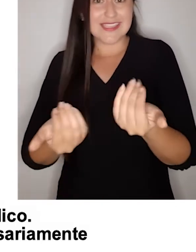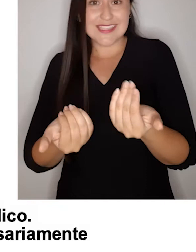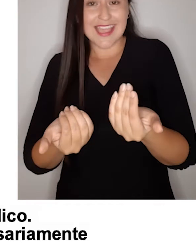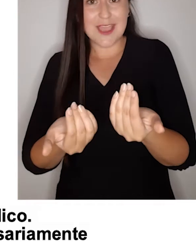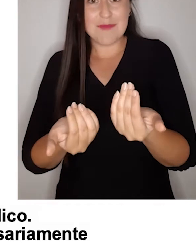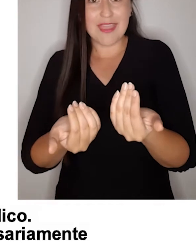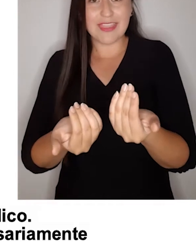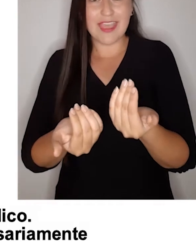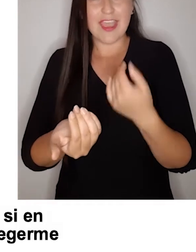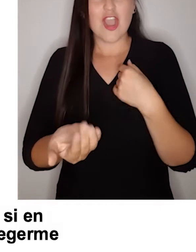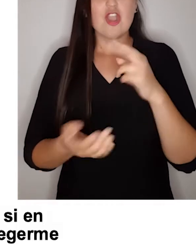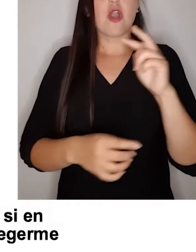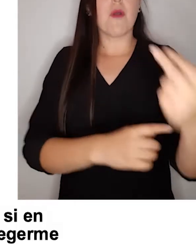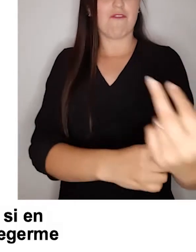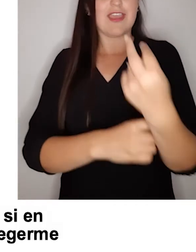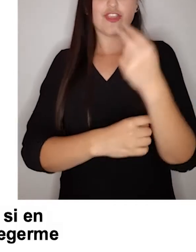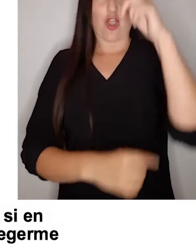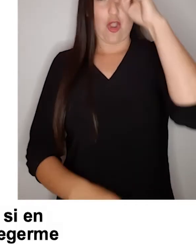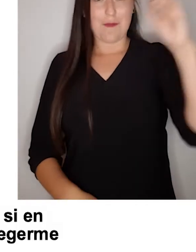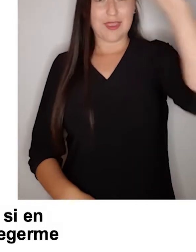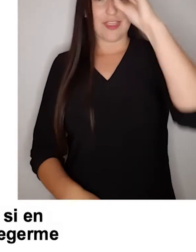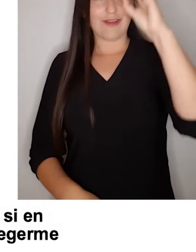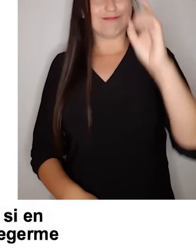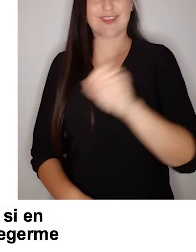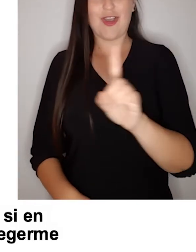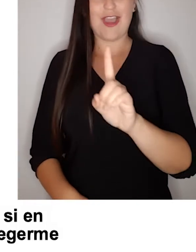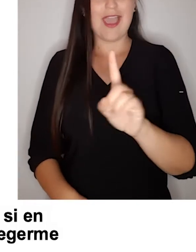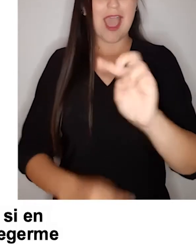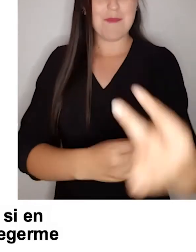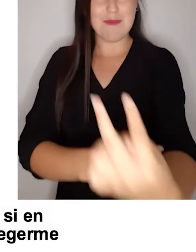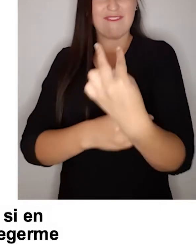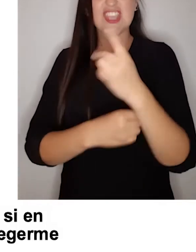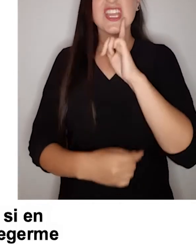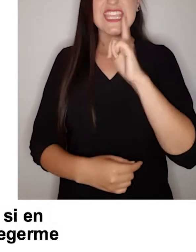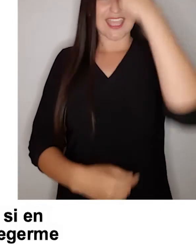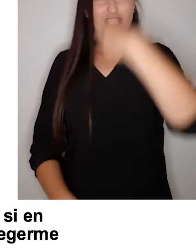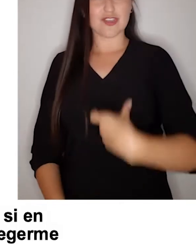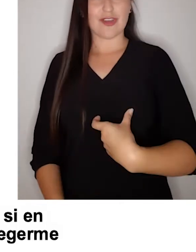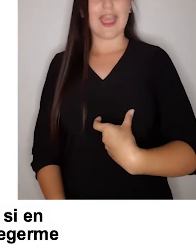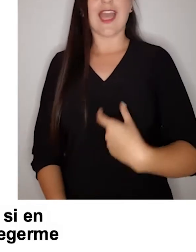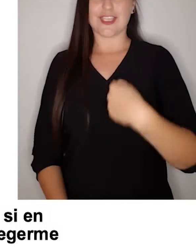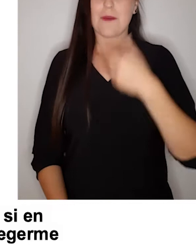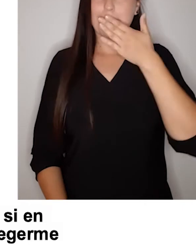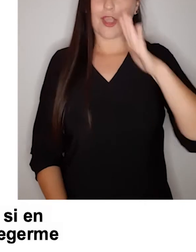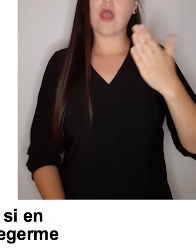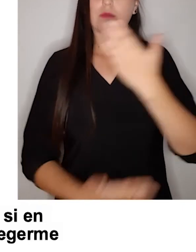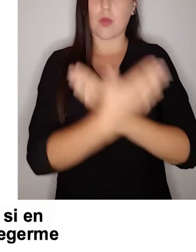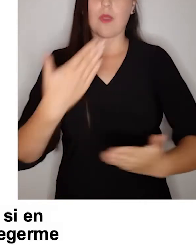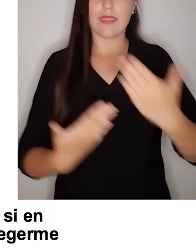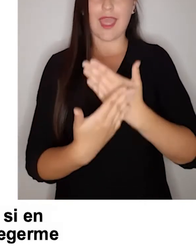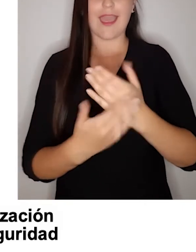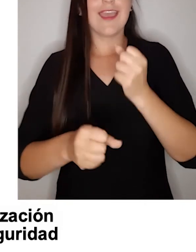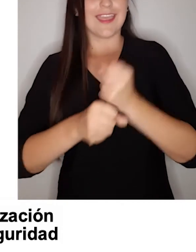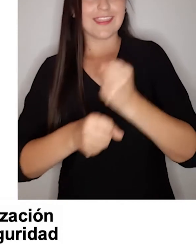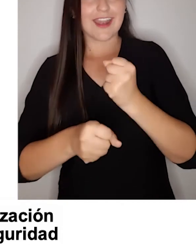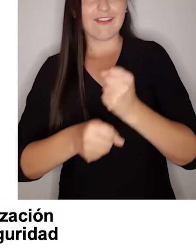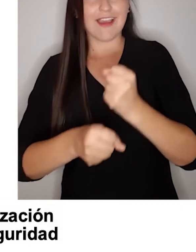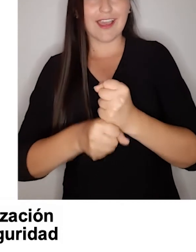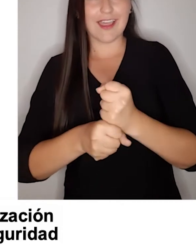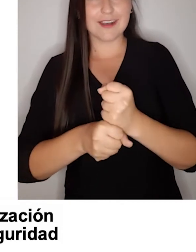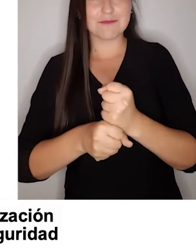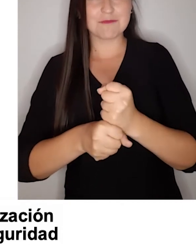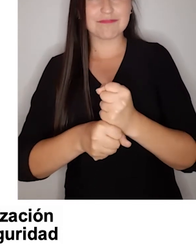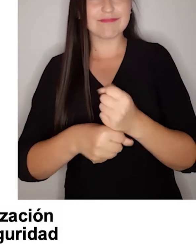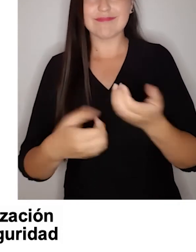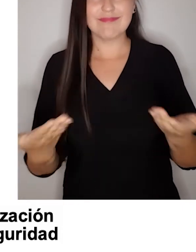on the basis of your opinions, but on who you are. Then I choose to protect myself and rather work